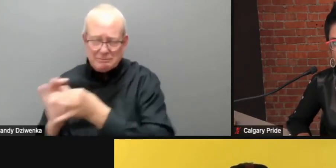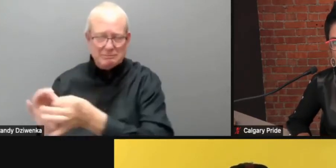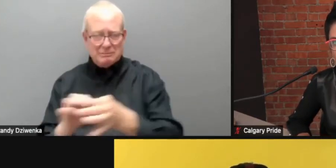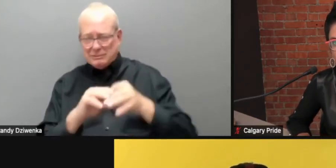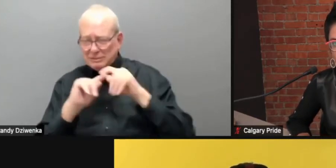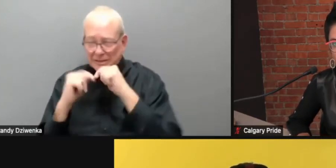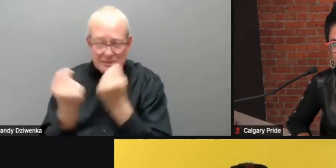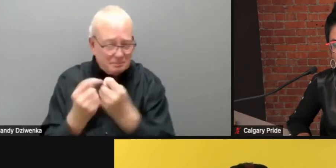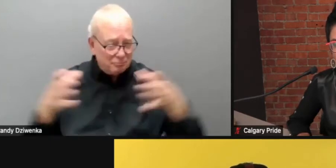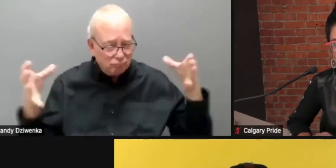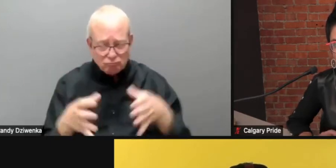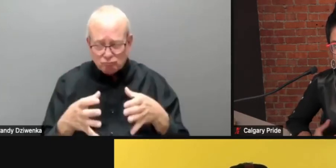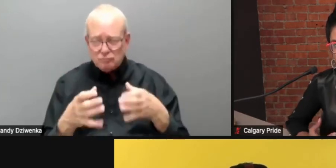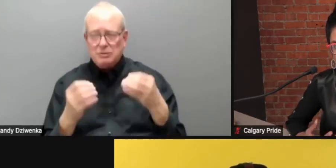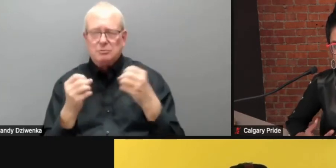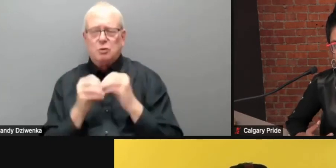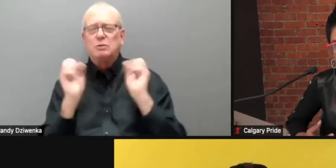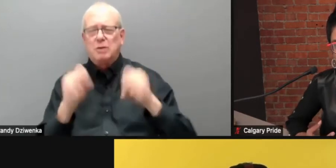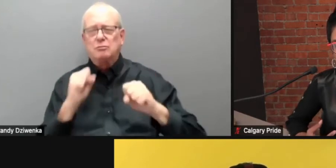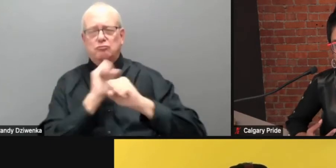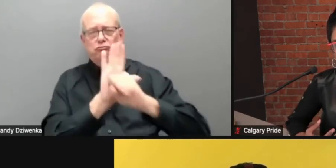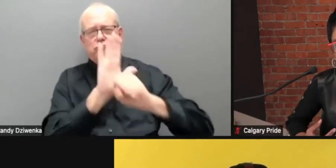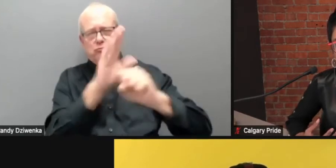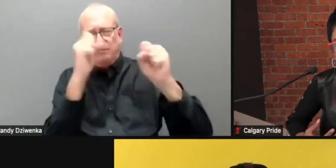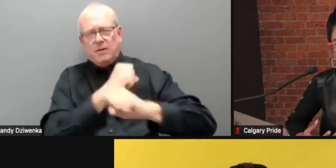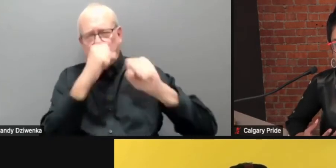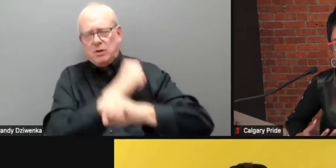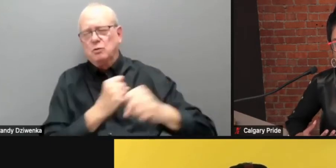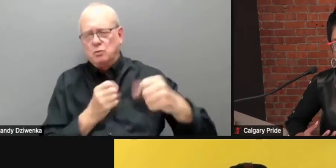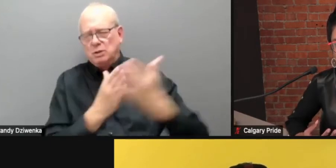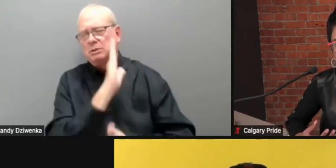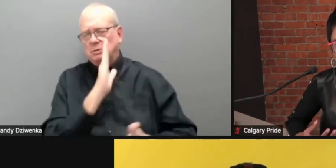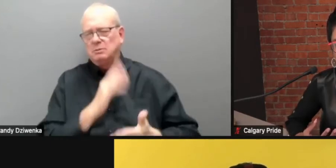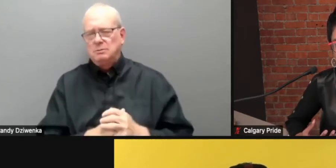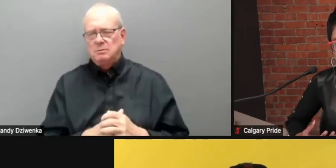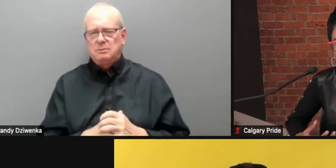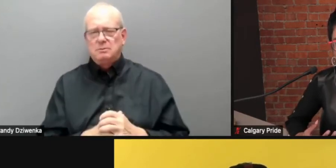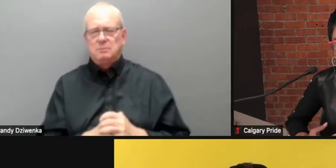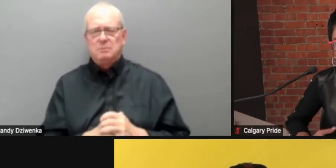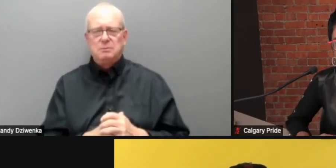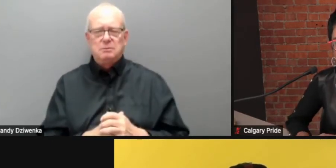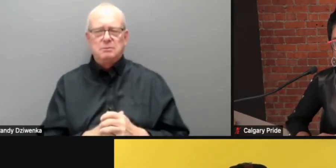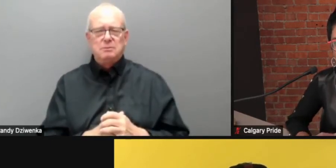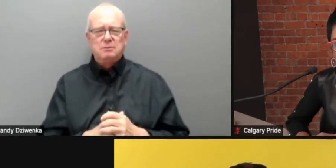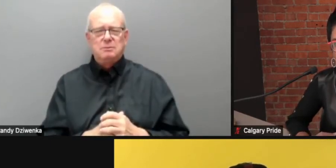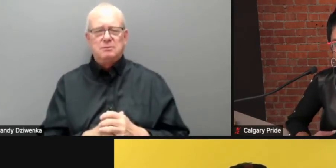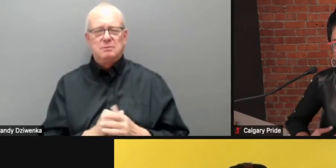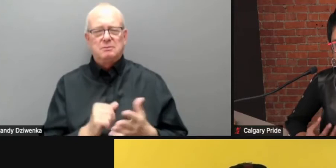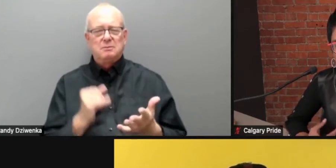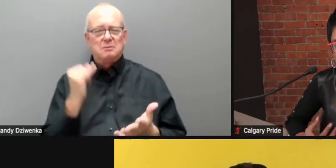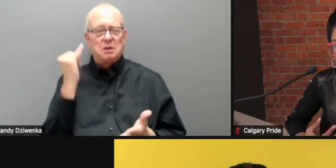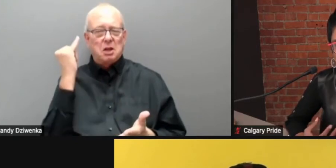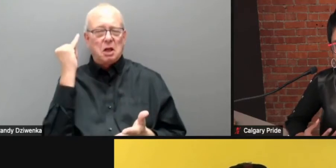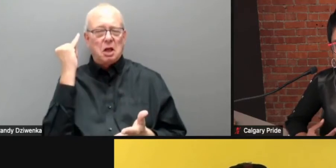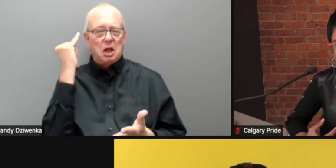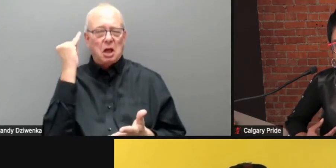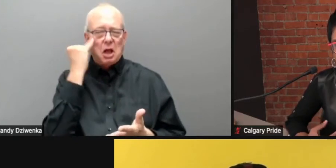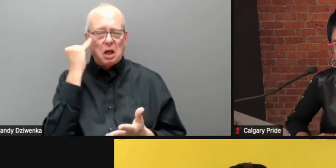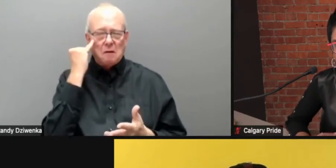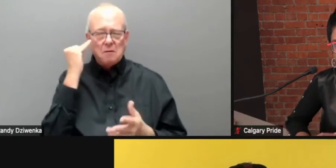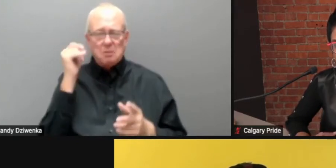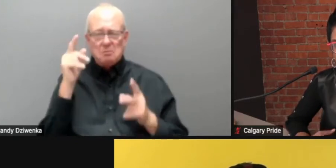of color are part of ethnic communities that don't necessarily have an affirmative statement, sometimes it's